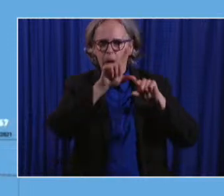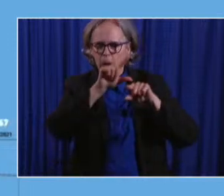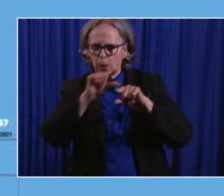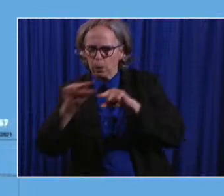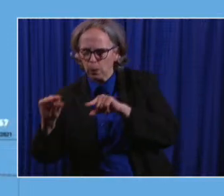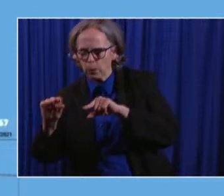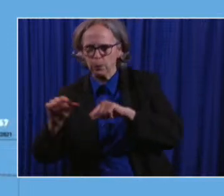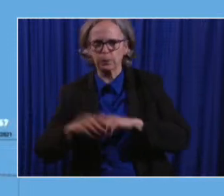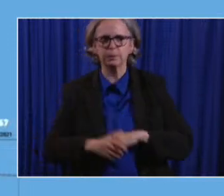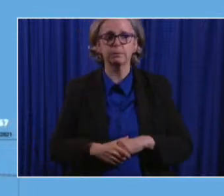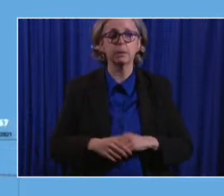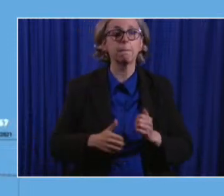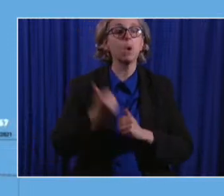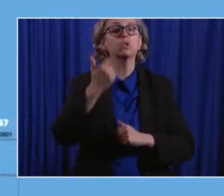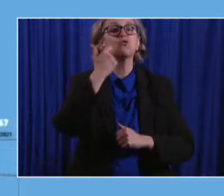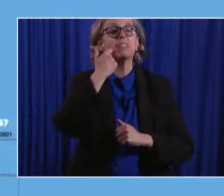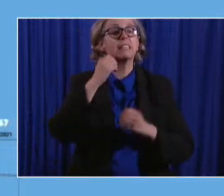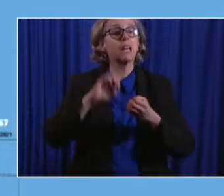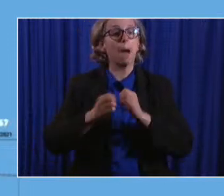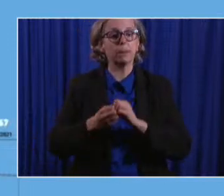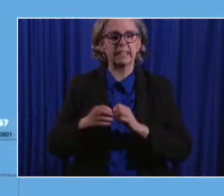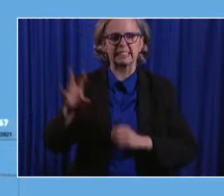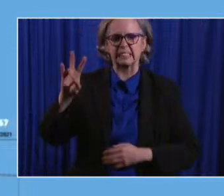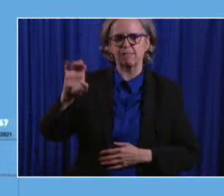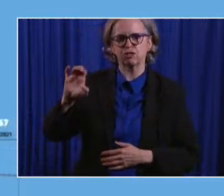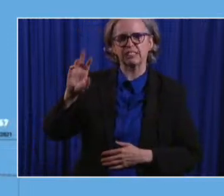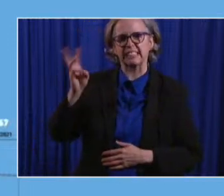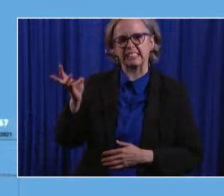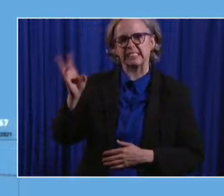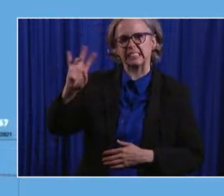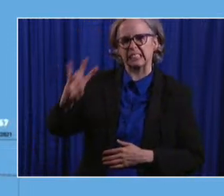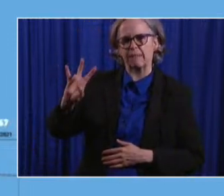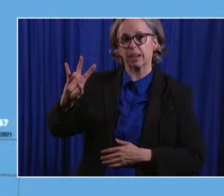hospital for COVID is 767.